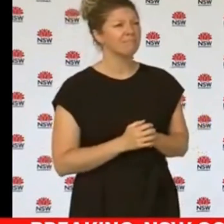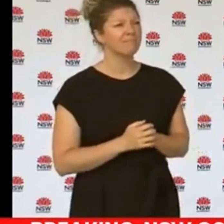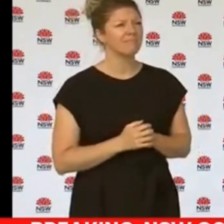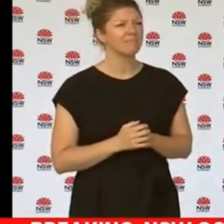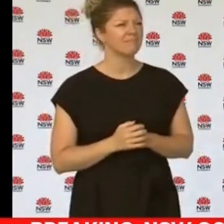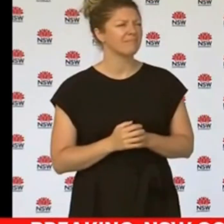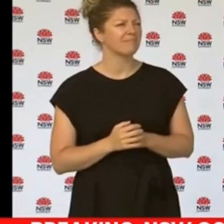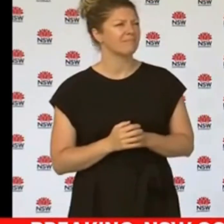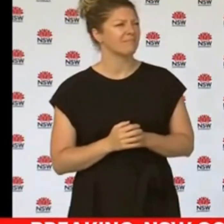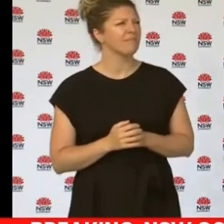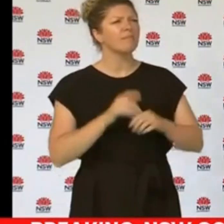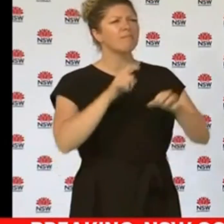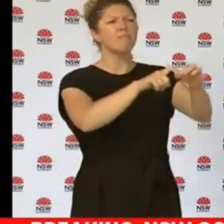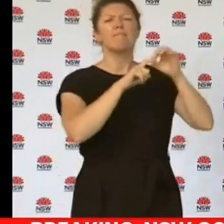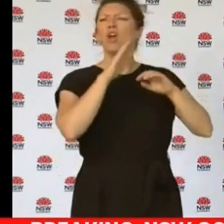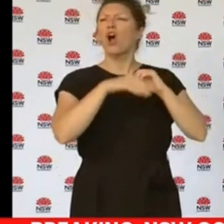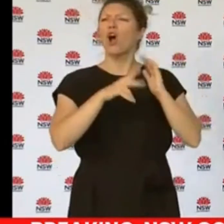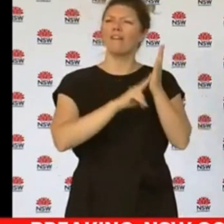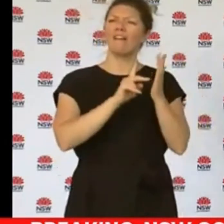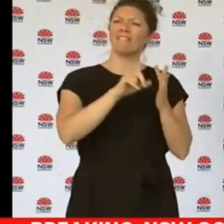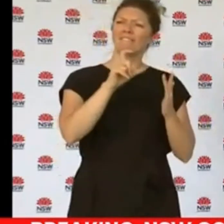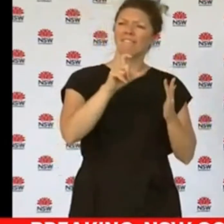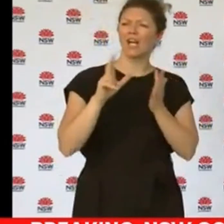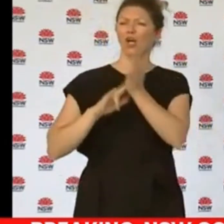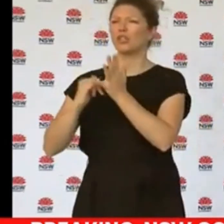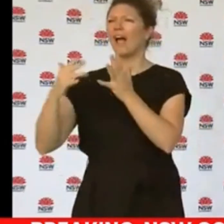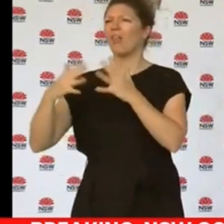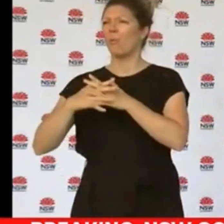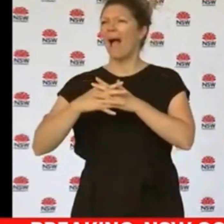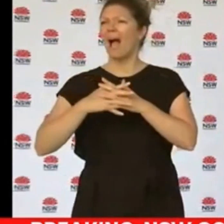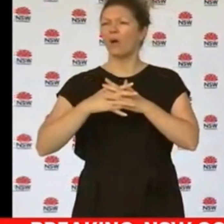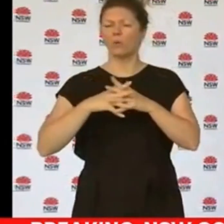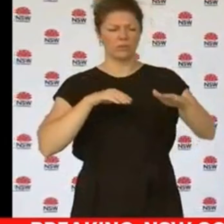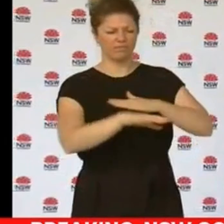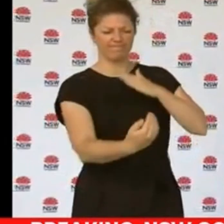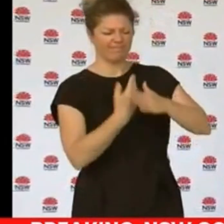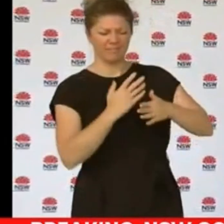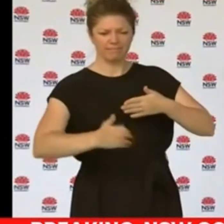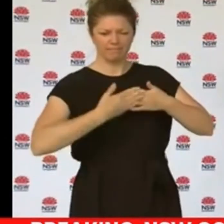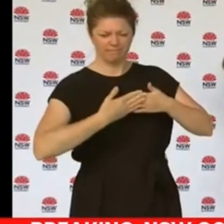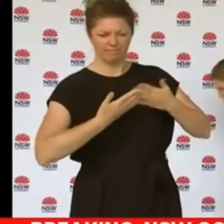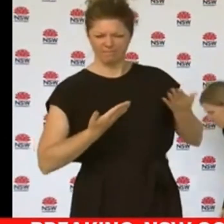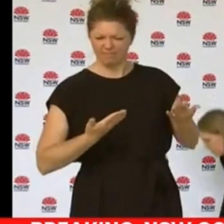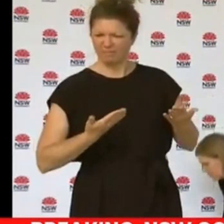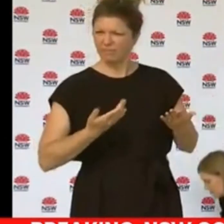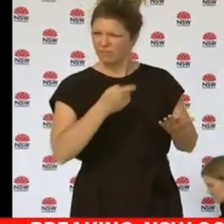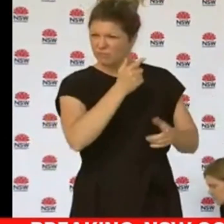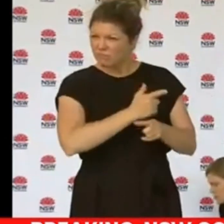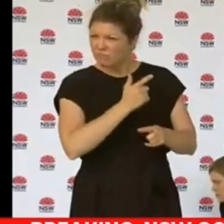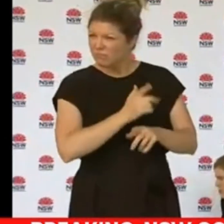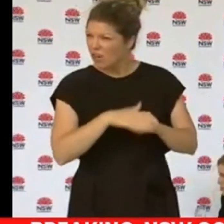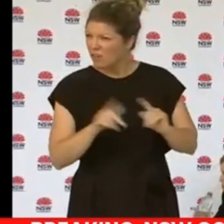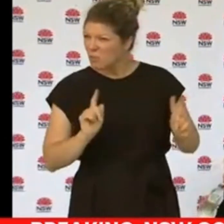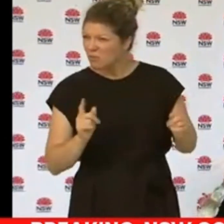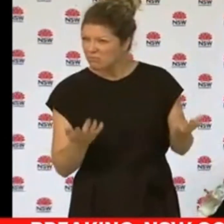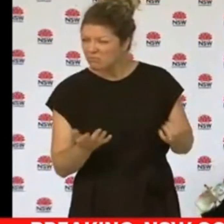to the Victorian border, obviously there's a lot of concern there in terms of it being effectively closed. What